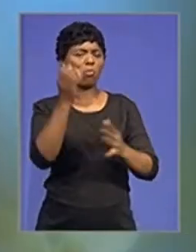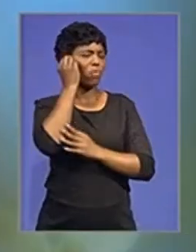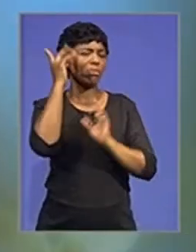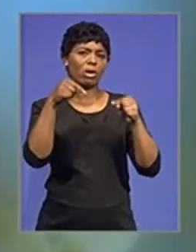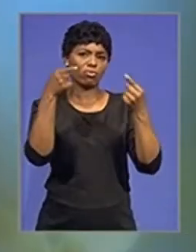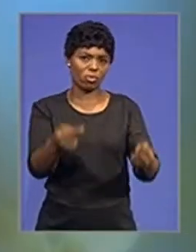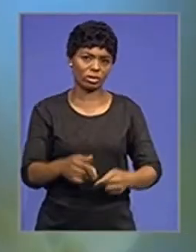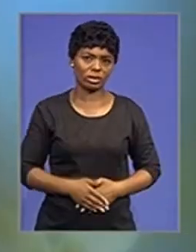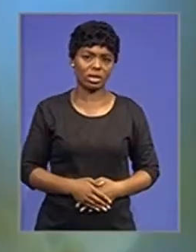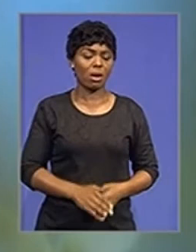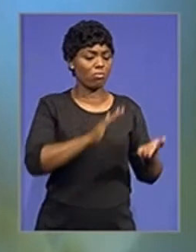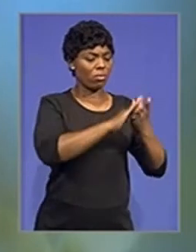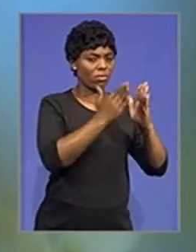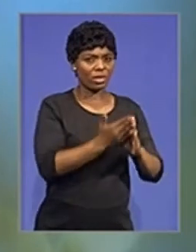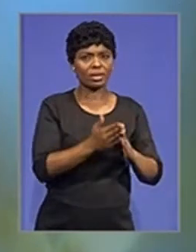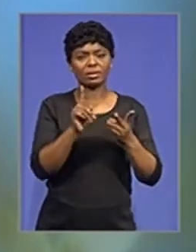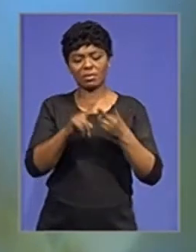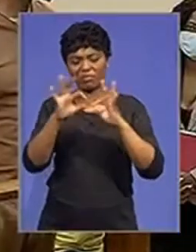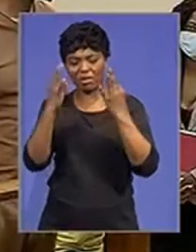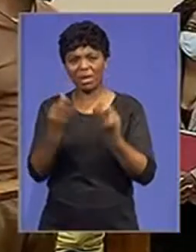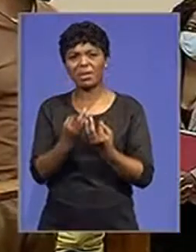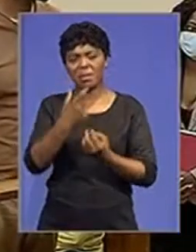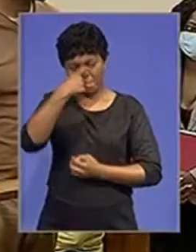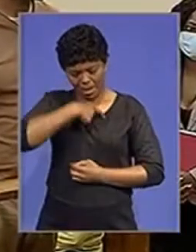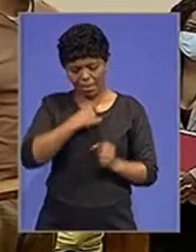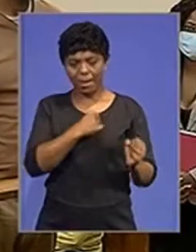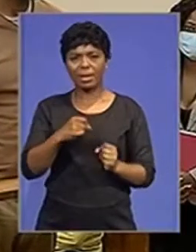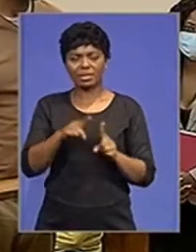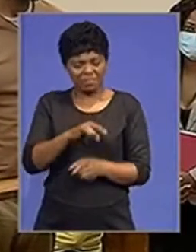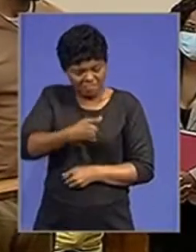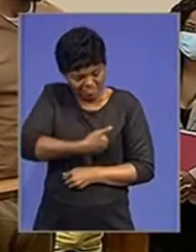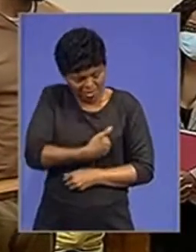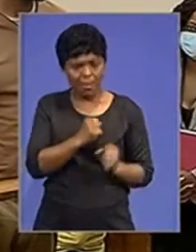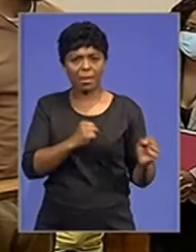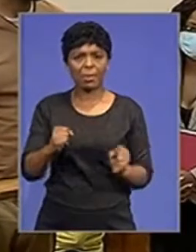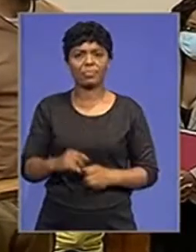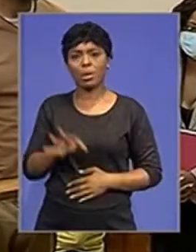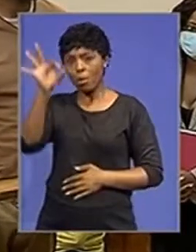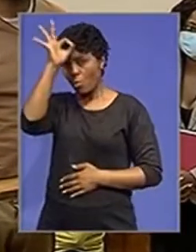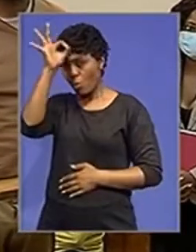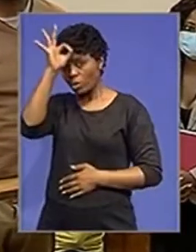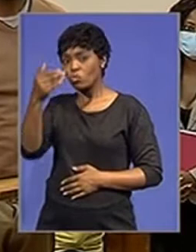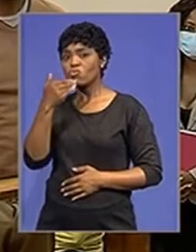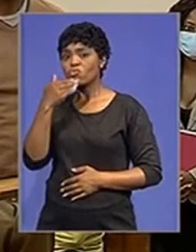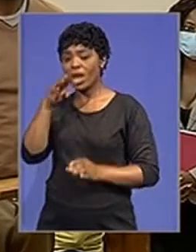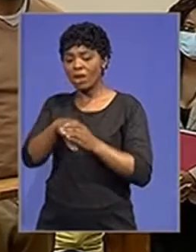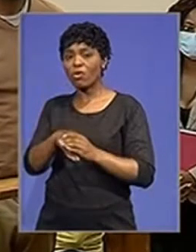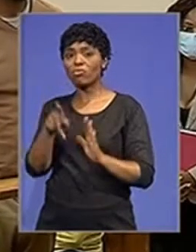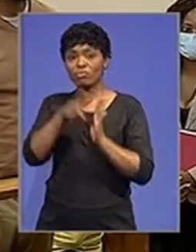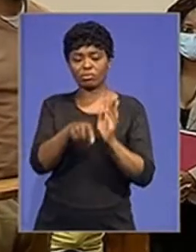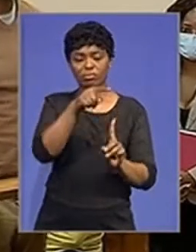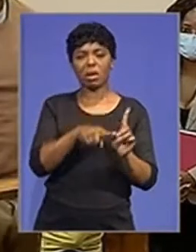le baagi ba tsweletse go ritibala maikutlo mme fa ele mapodisi a golagangwang le tiragalo e ba santse ba le ka fa tlase ga ntlo